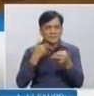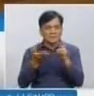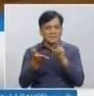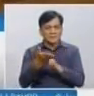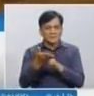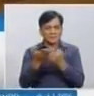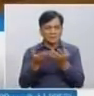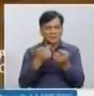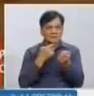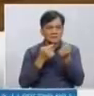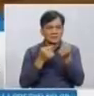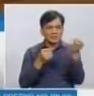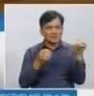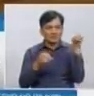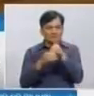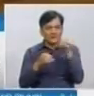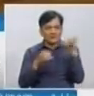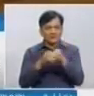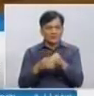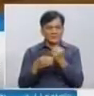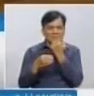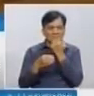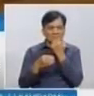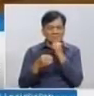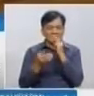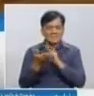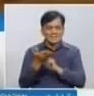pipirmahan. Baka may siningit kayo dyan na hindi maganda